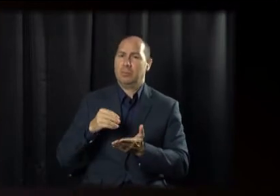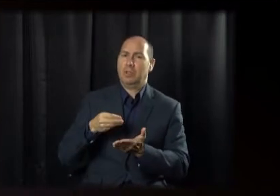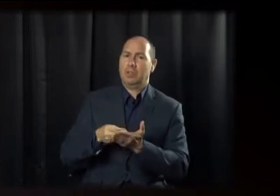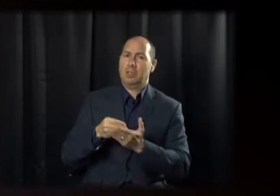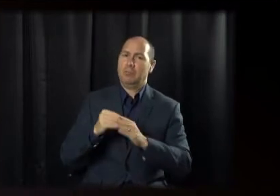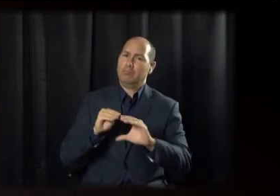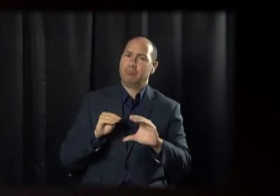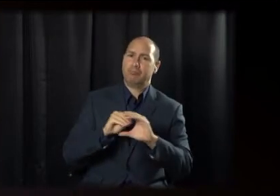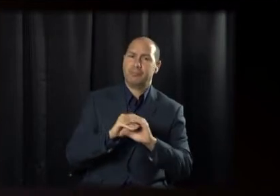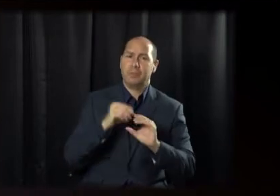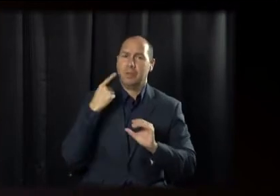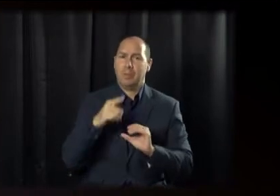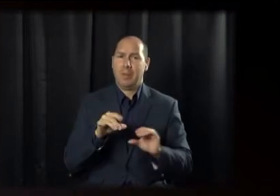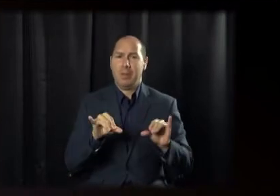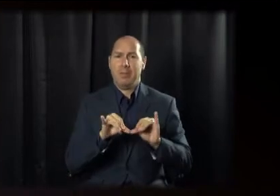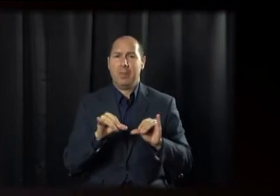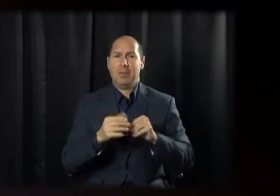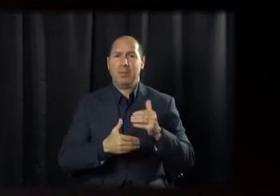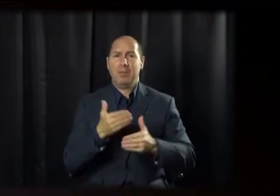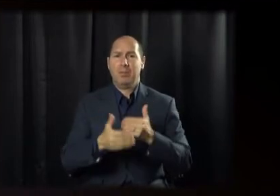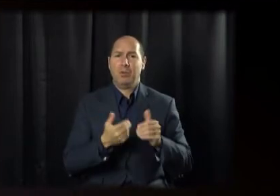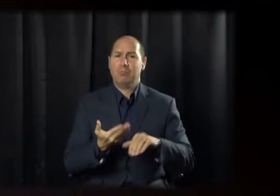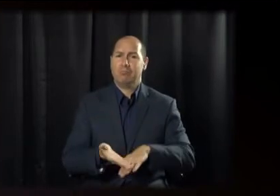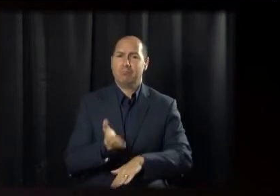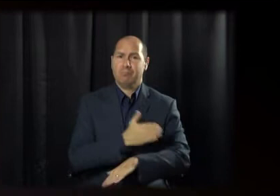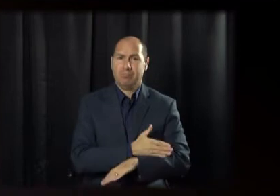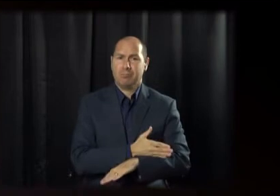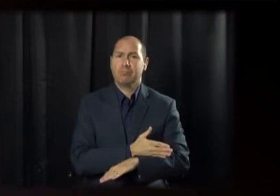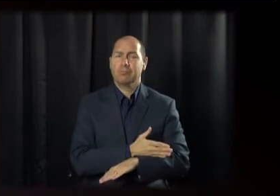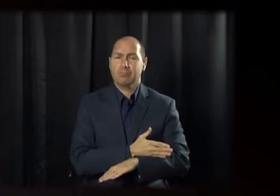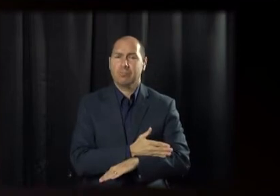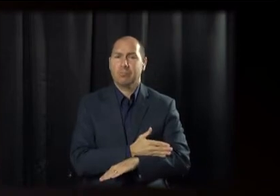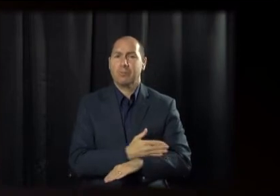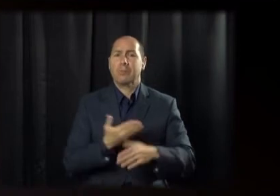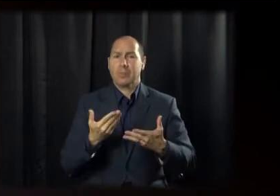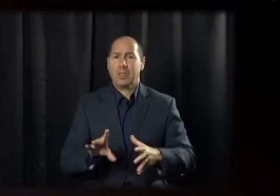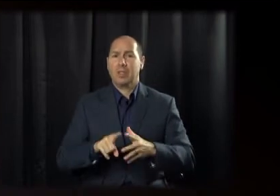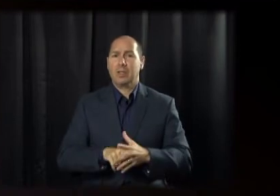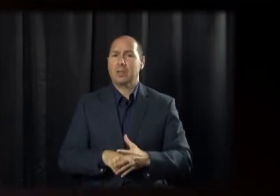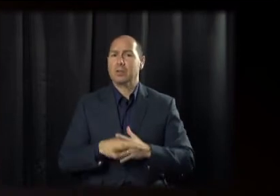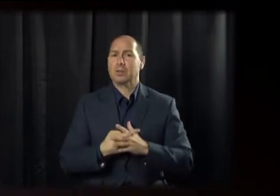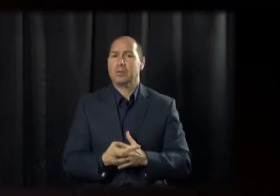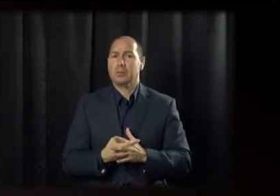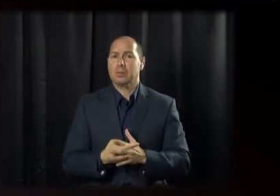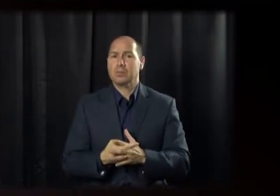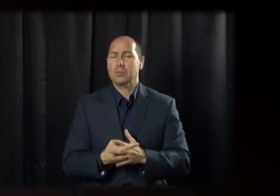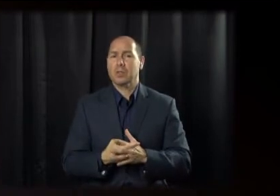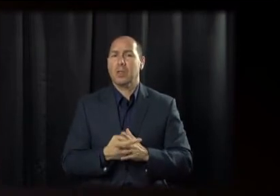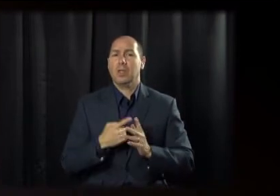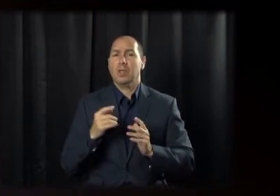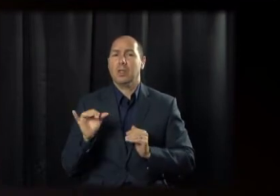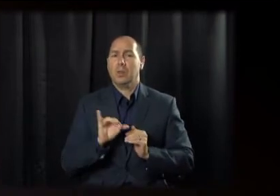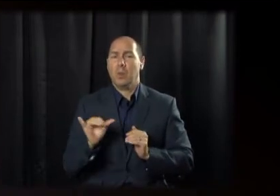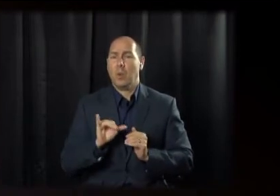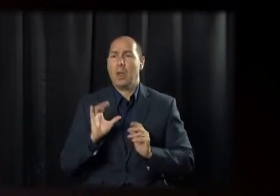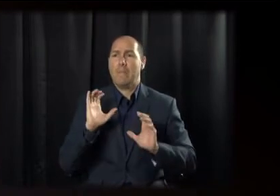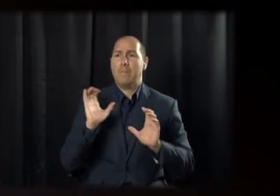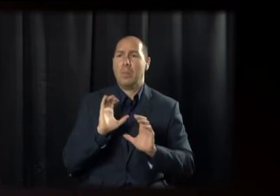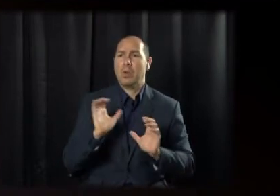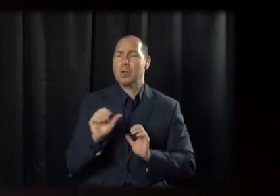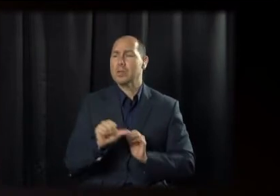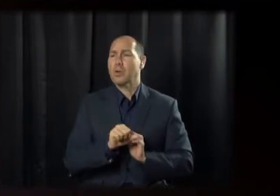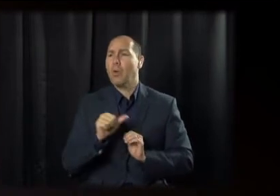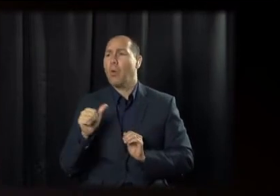through a public-private partnership process currently underway or through any other alternative available, including